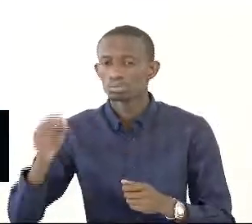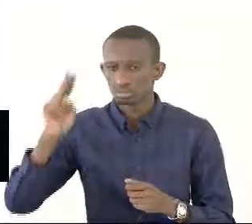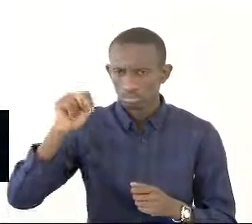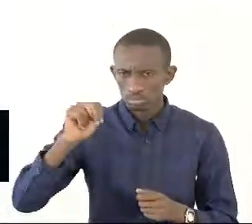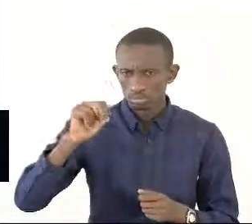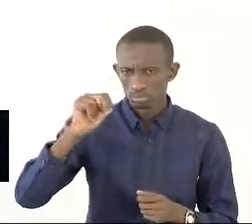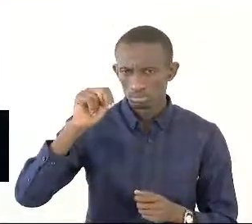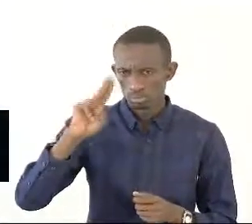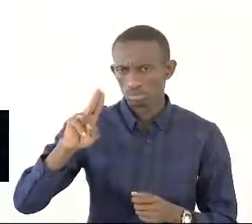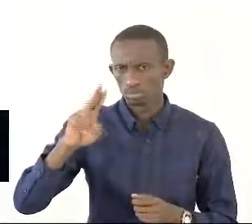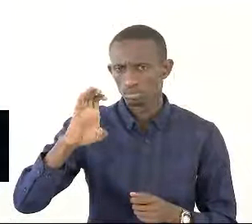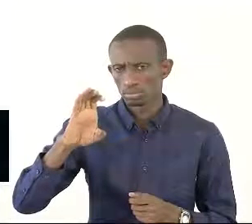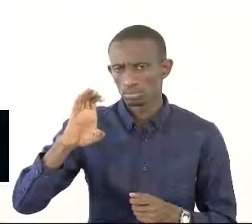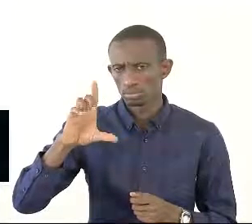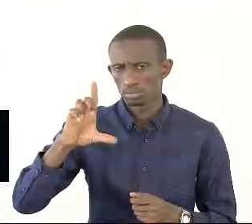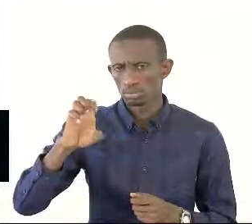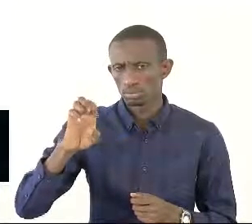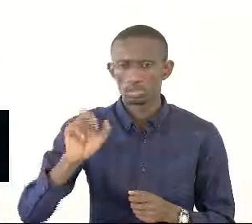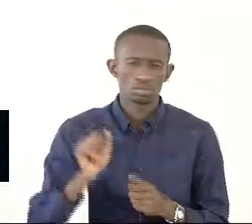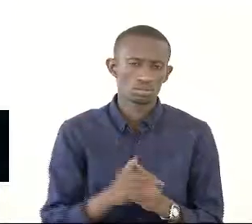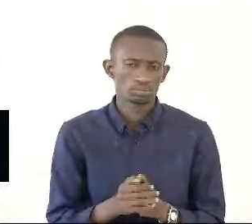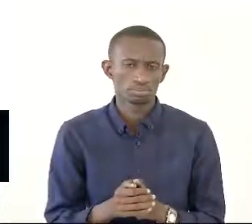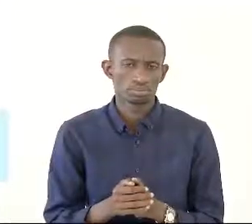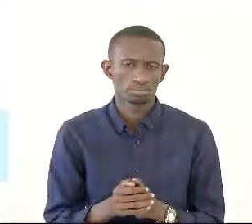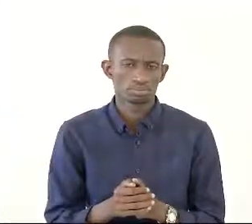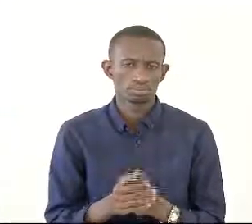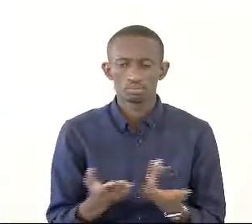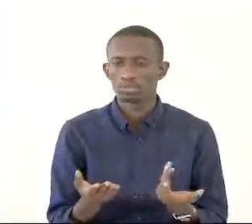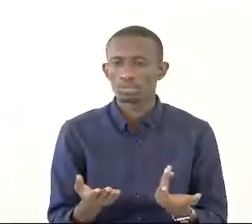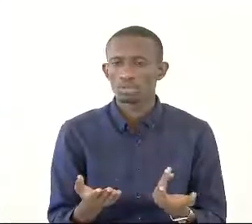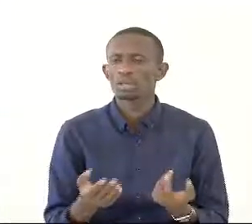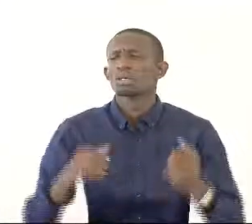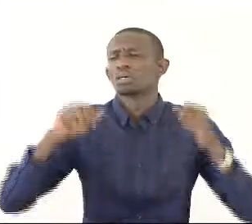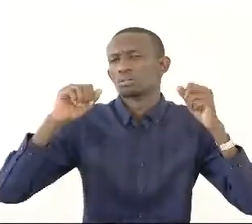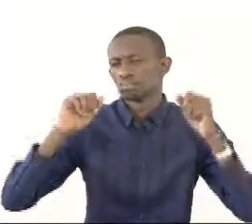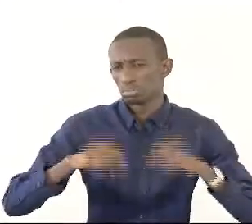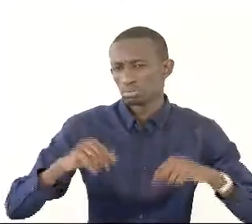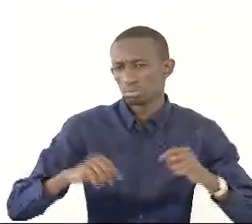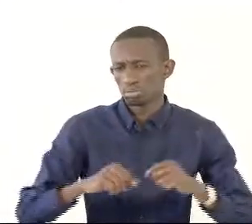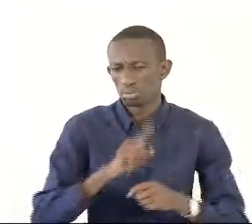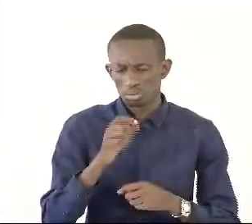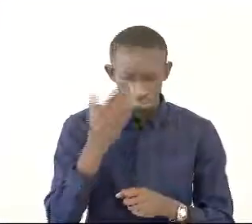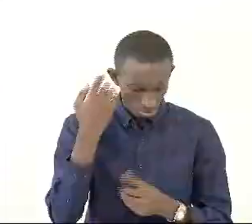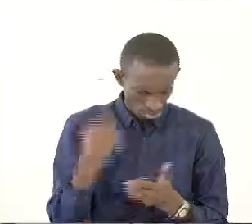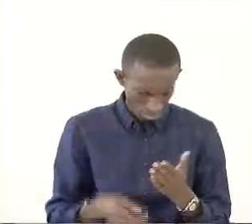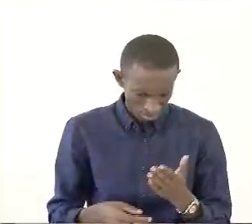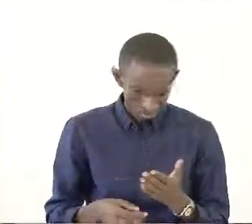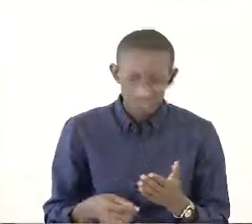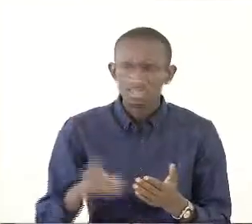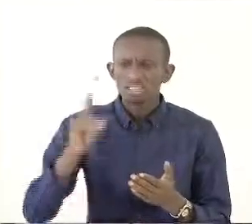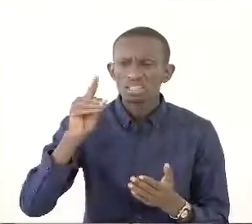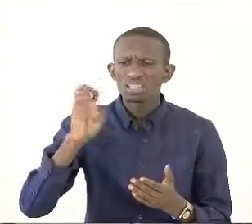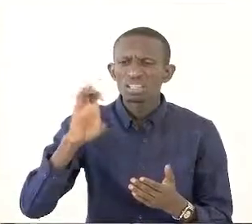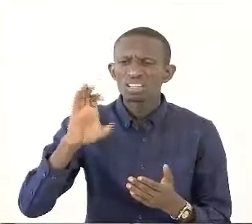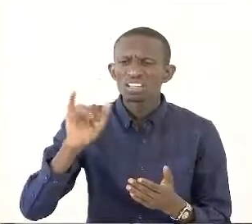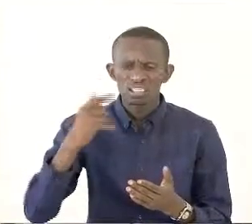said. But again, you can recall this, or you can ask yourself, what is the decay? So the word here, decay.